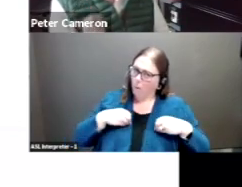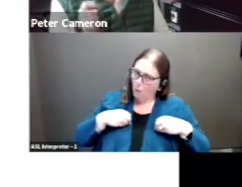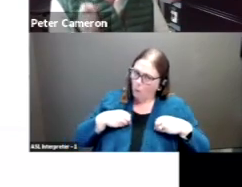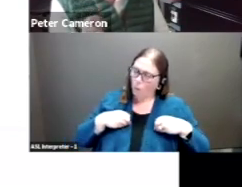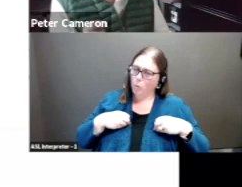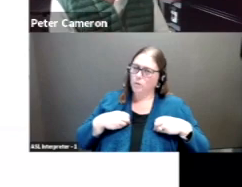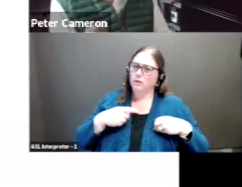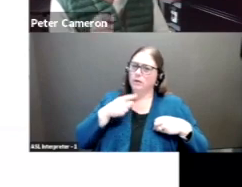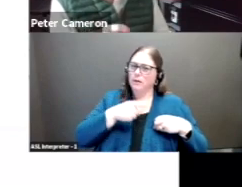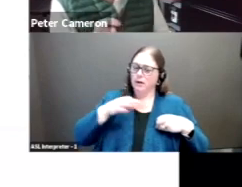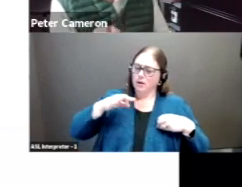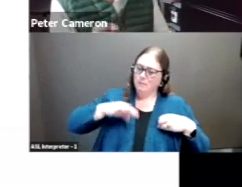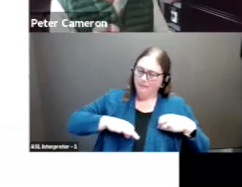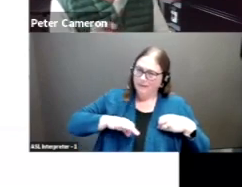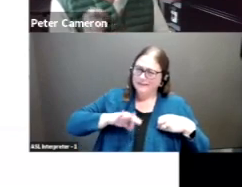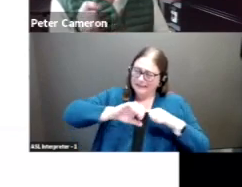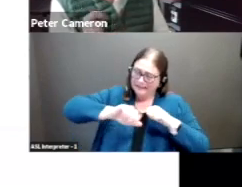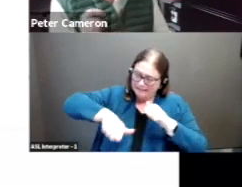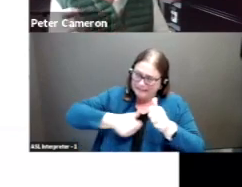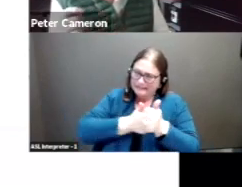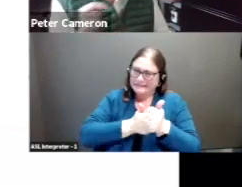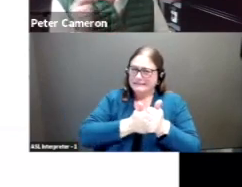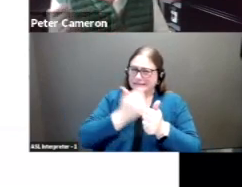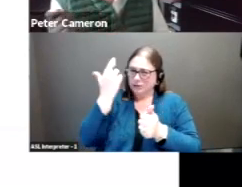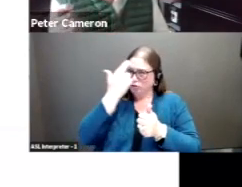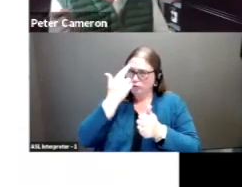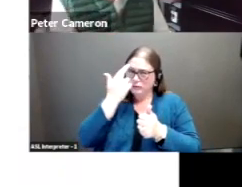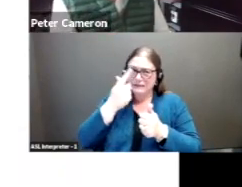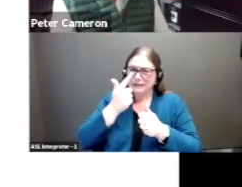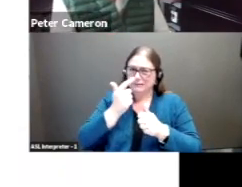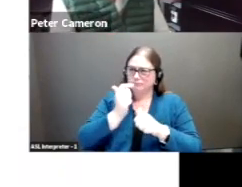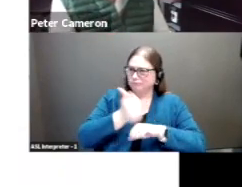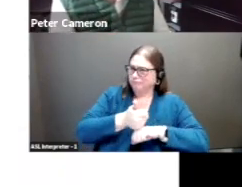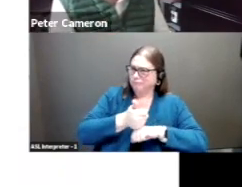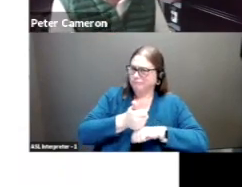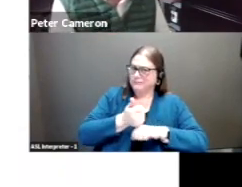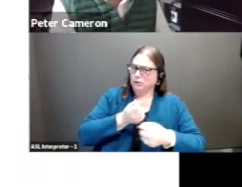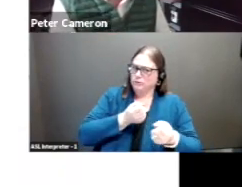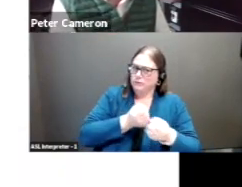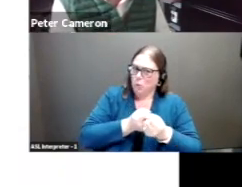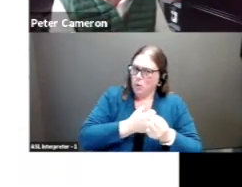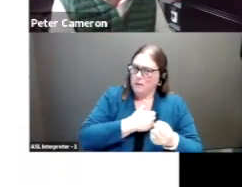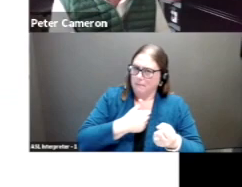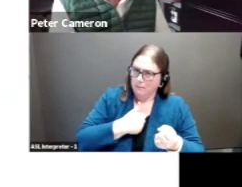their raison d'etre is to serve the members, not the majority shareholders.